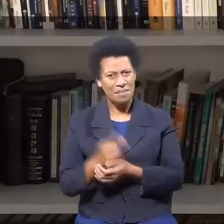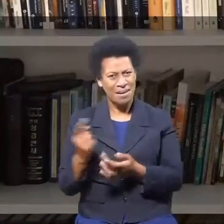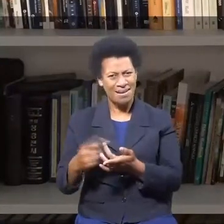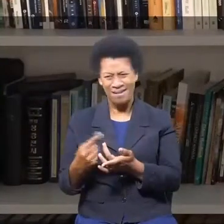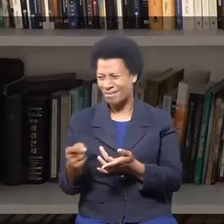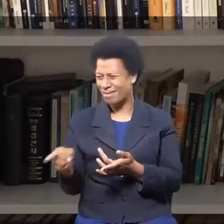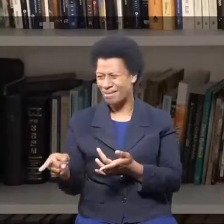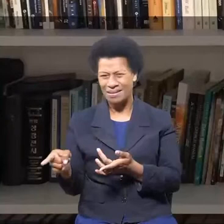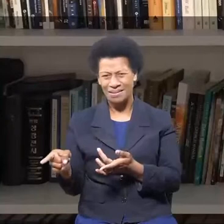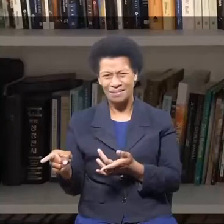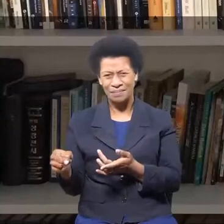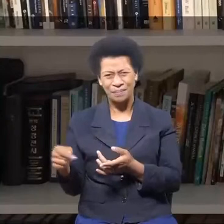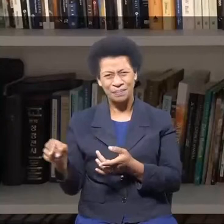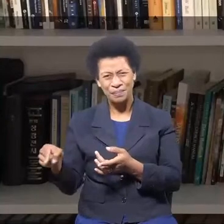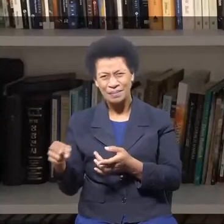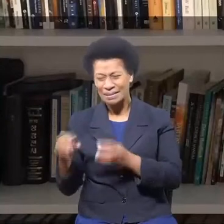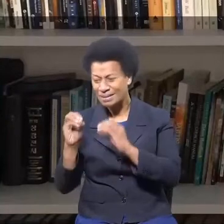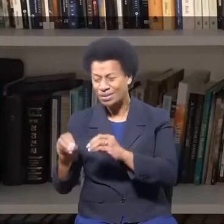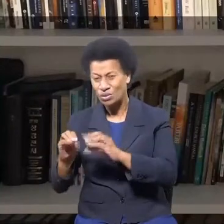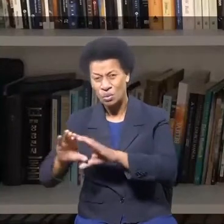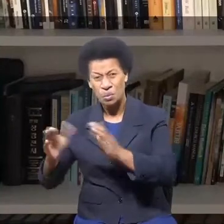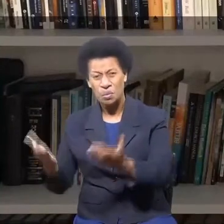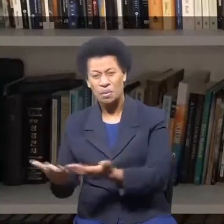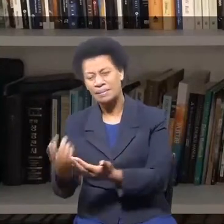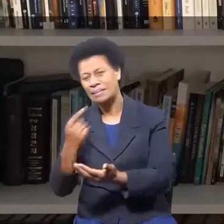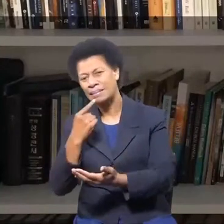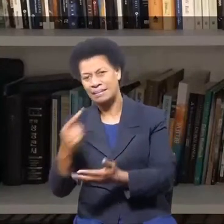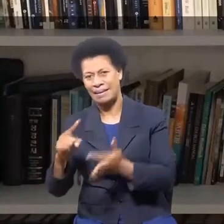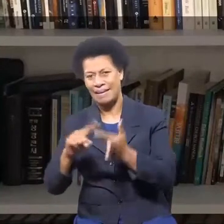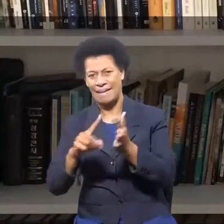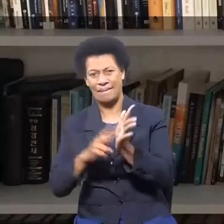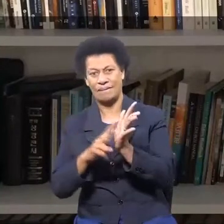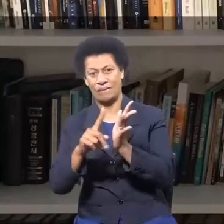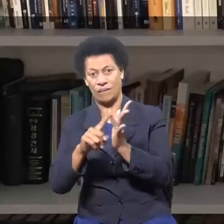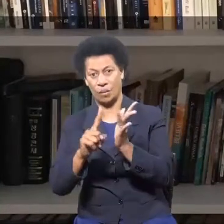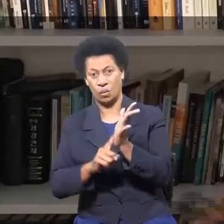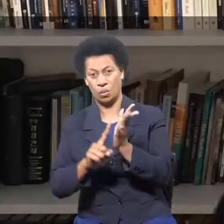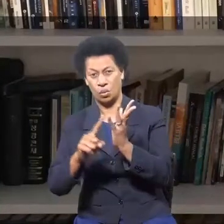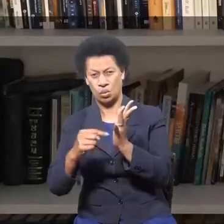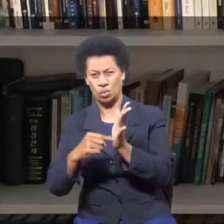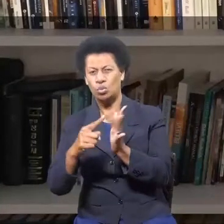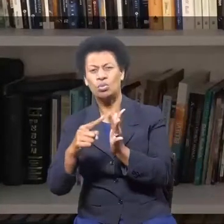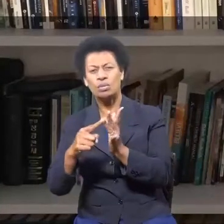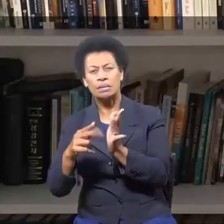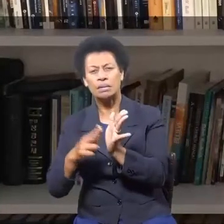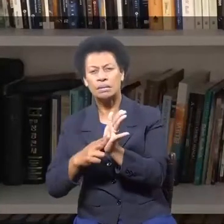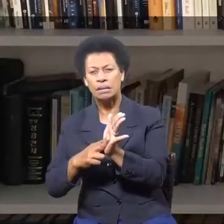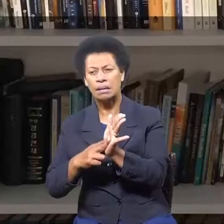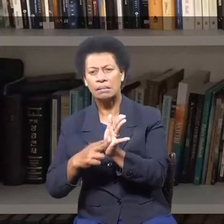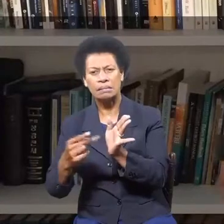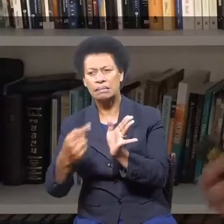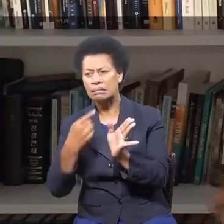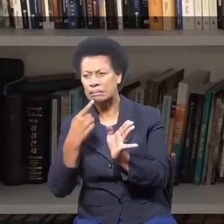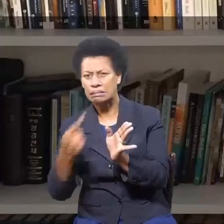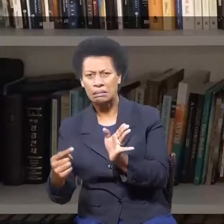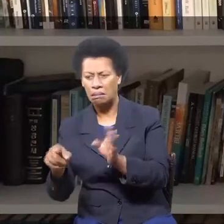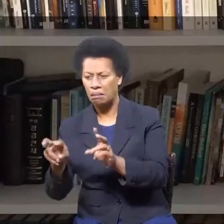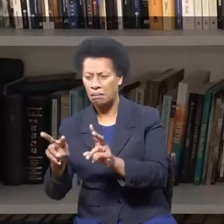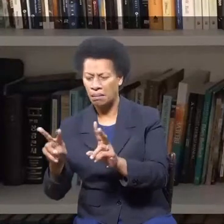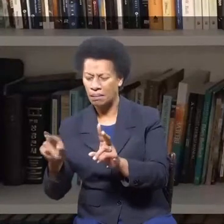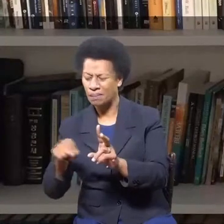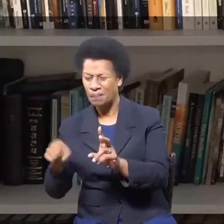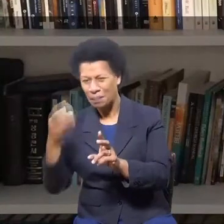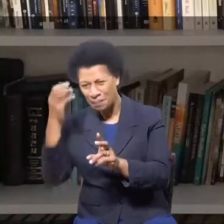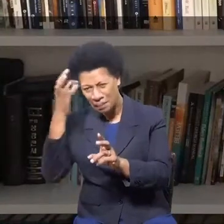from ape-like animals. And it really challenges you. What should we believe? What is